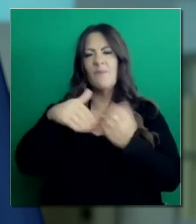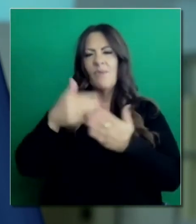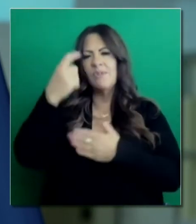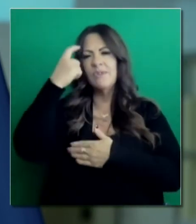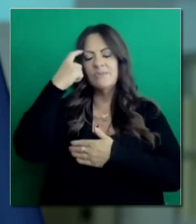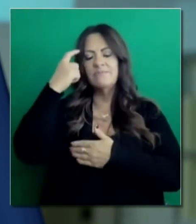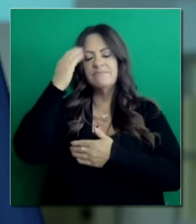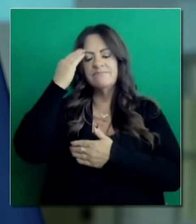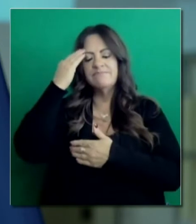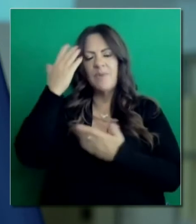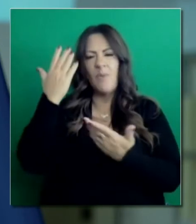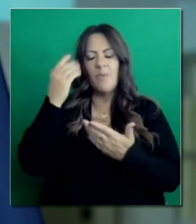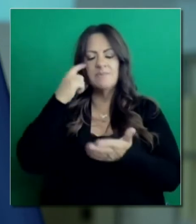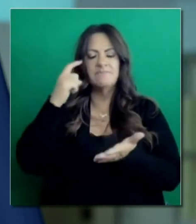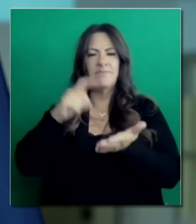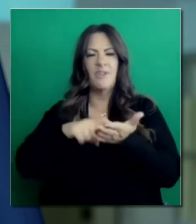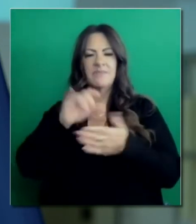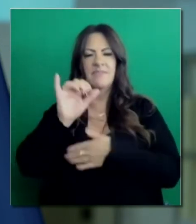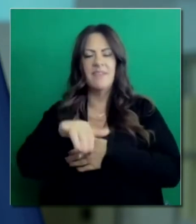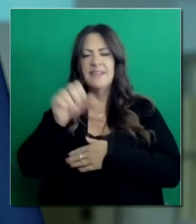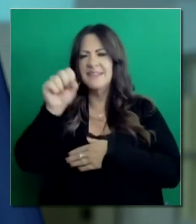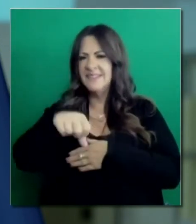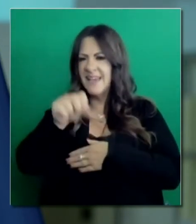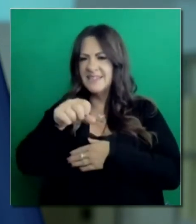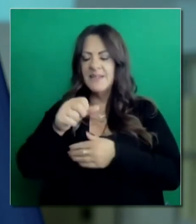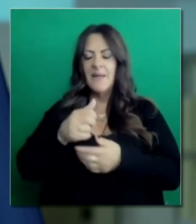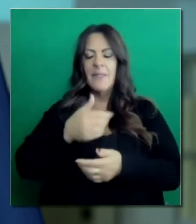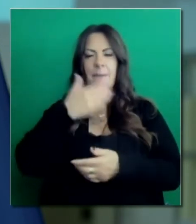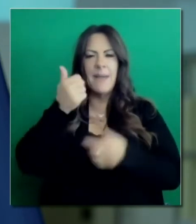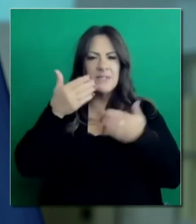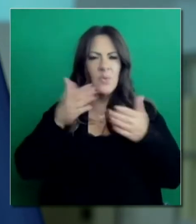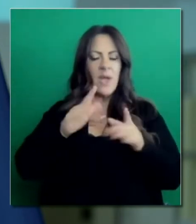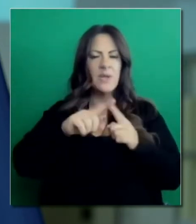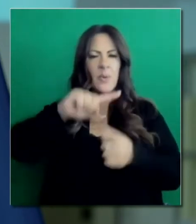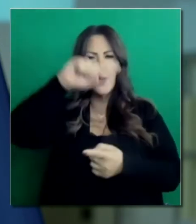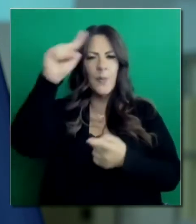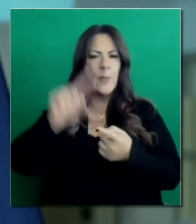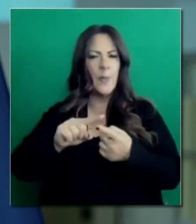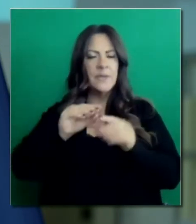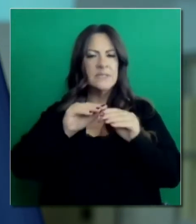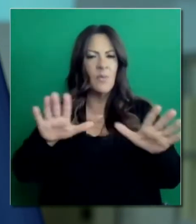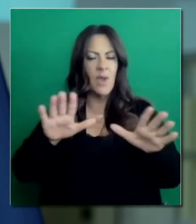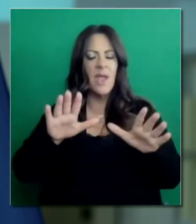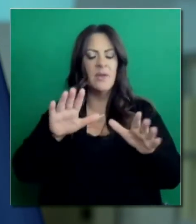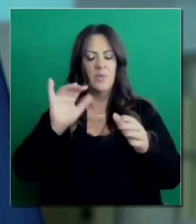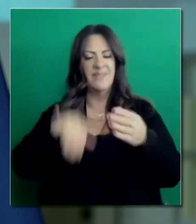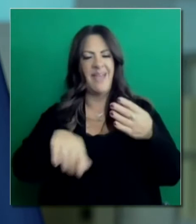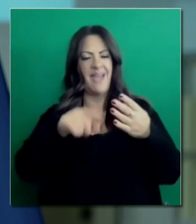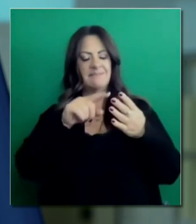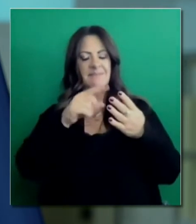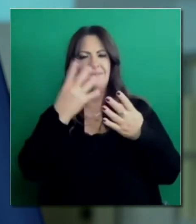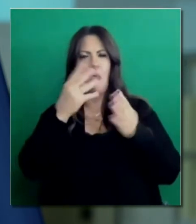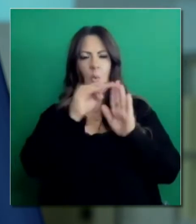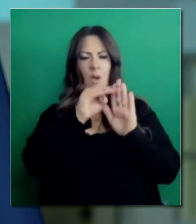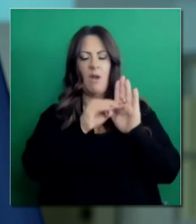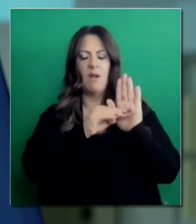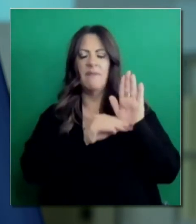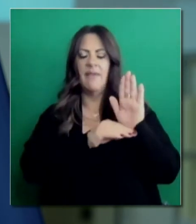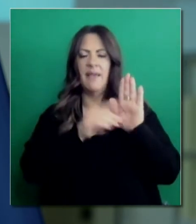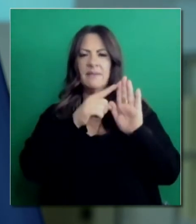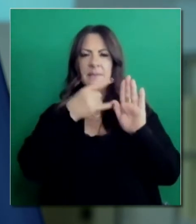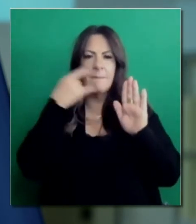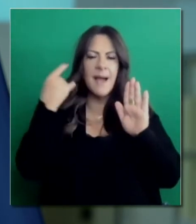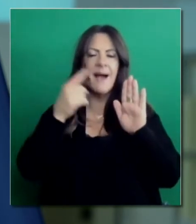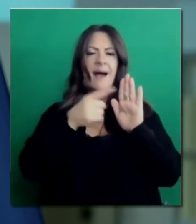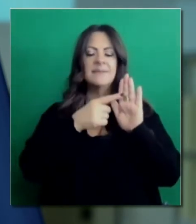relates to mitigation, the transmission of this pandemic. And so, look, we're going to hold to that. We're winning. We won 2 more lawsuits